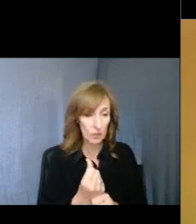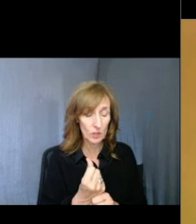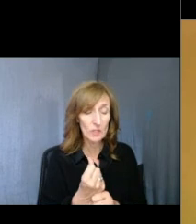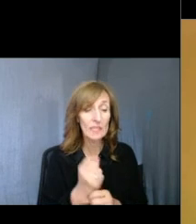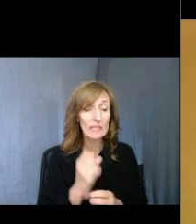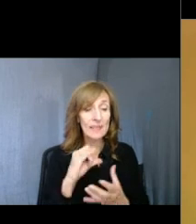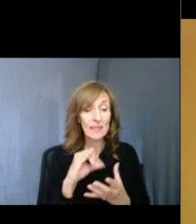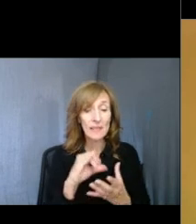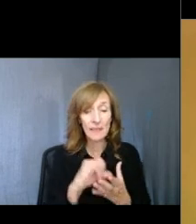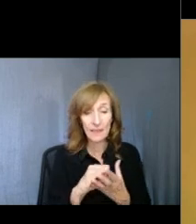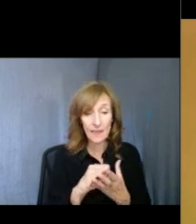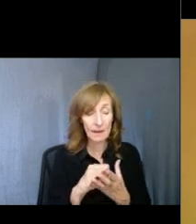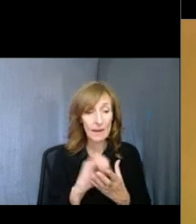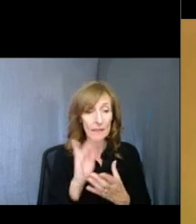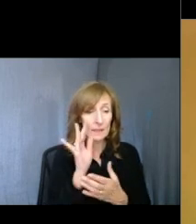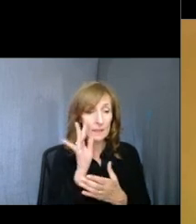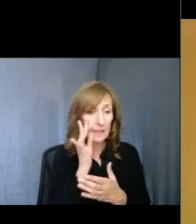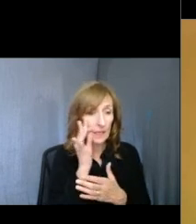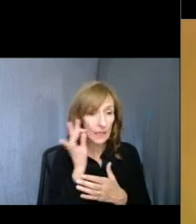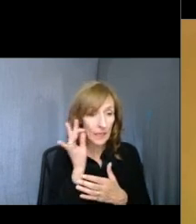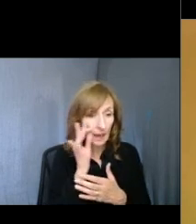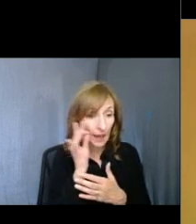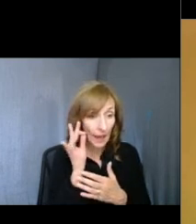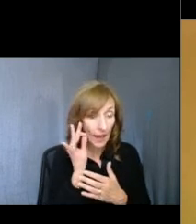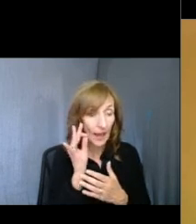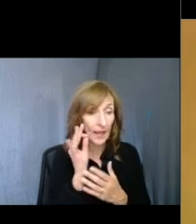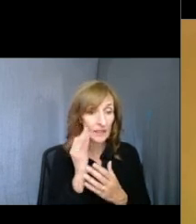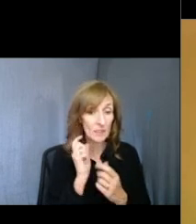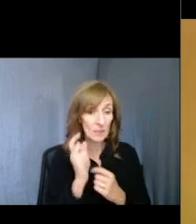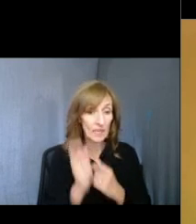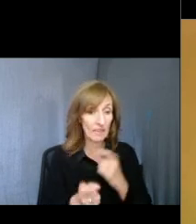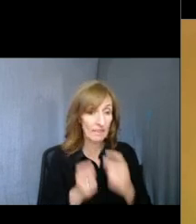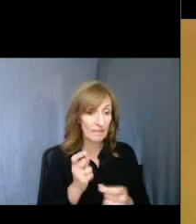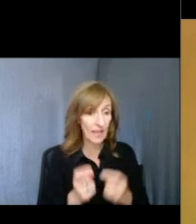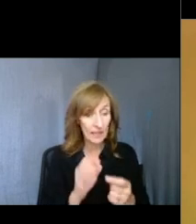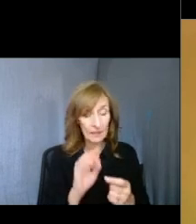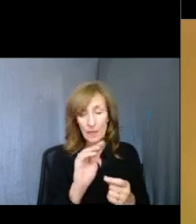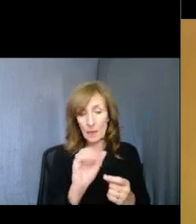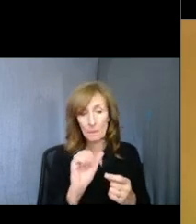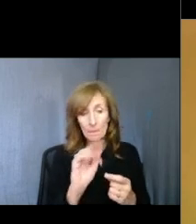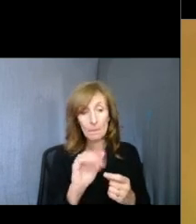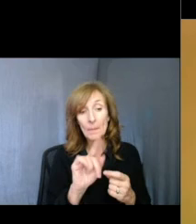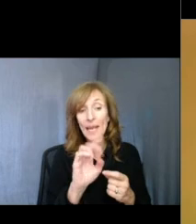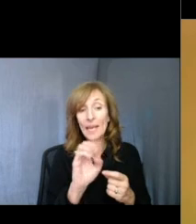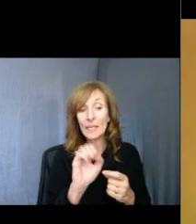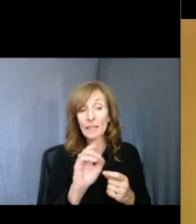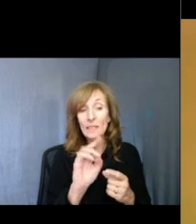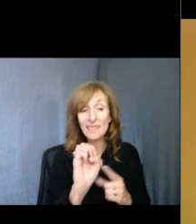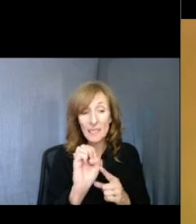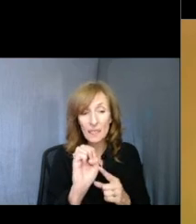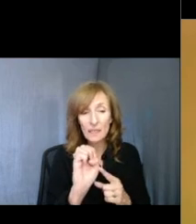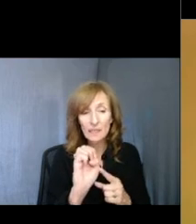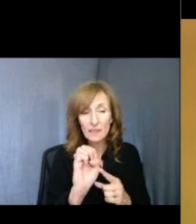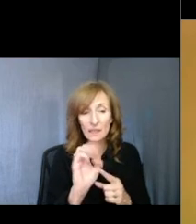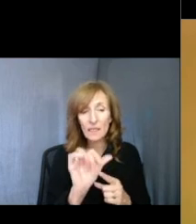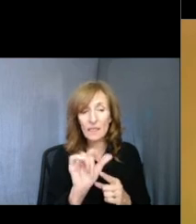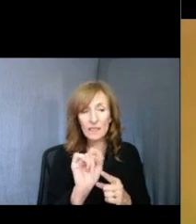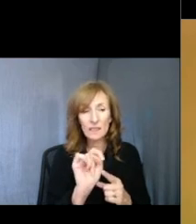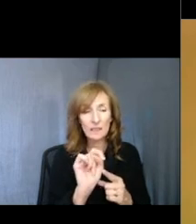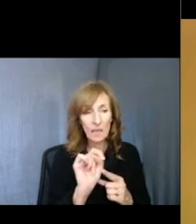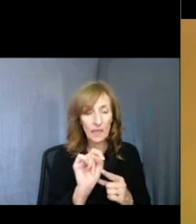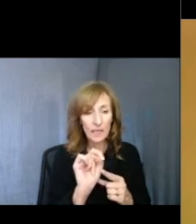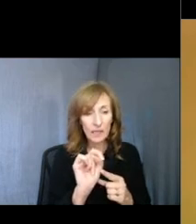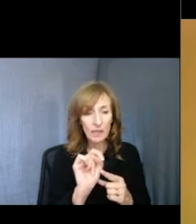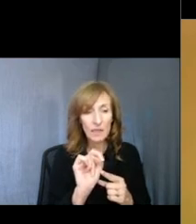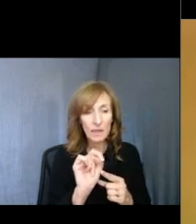cats being fed maintenance diets are quicker to have uremic crisis or